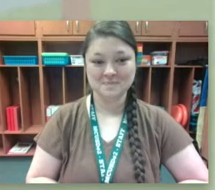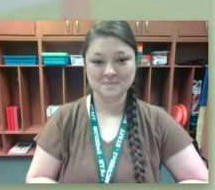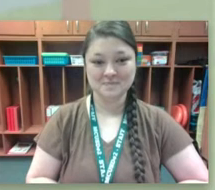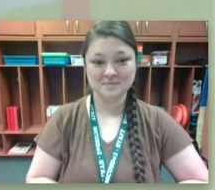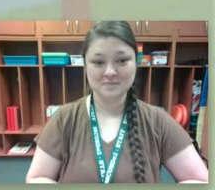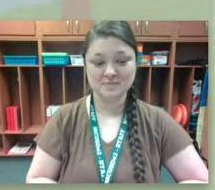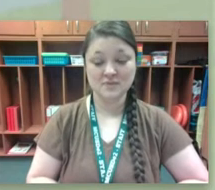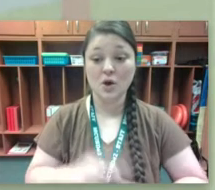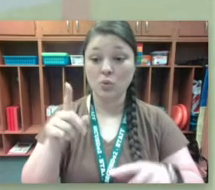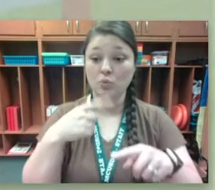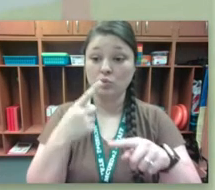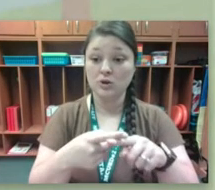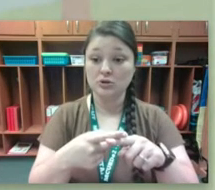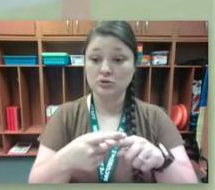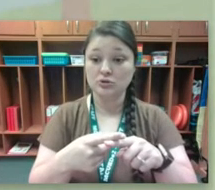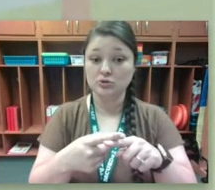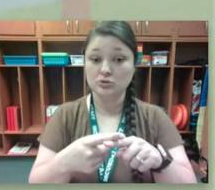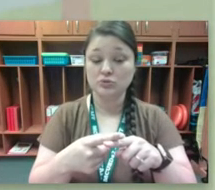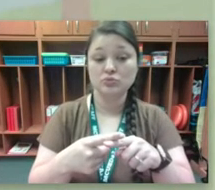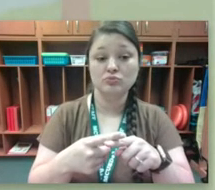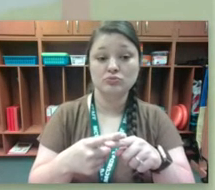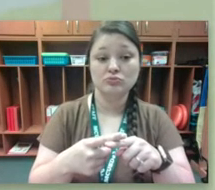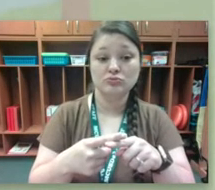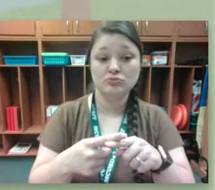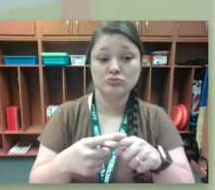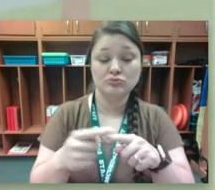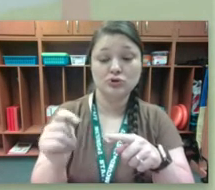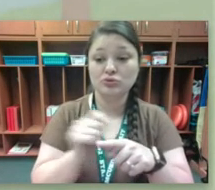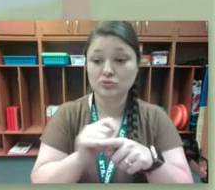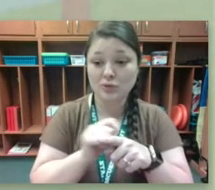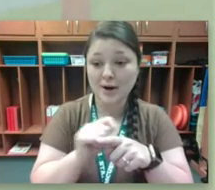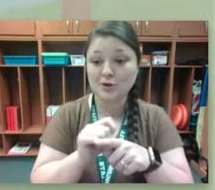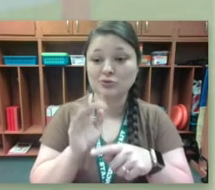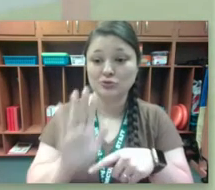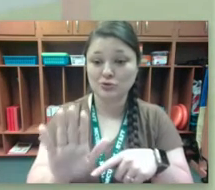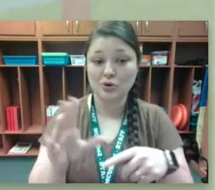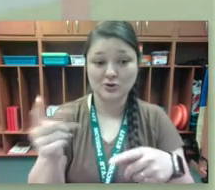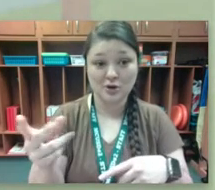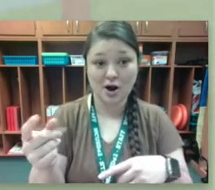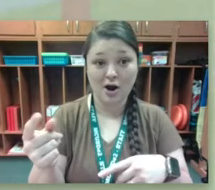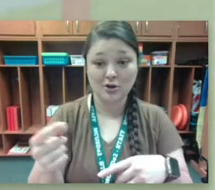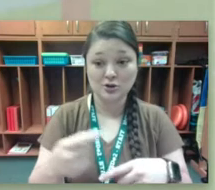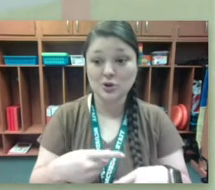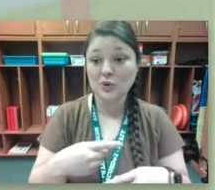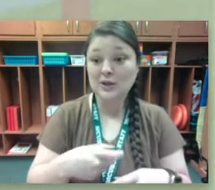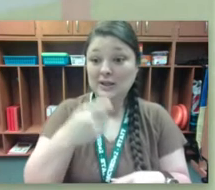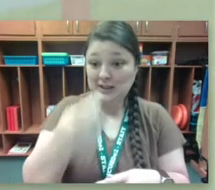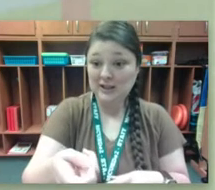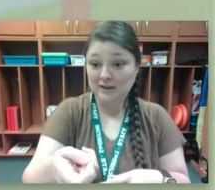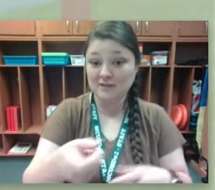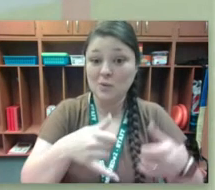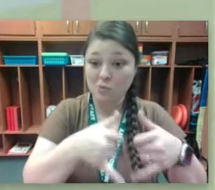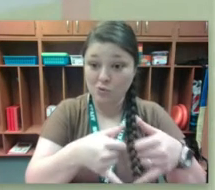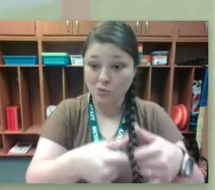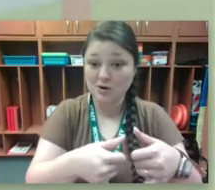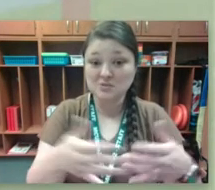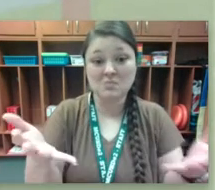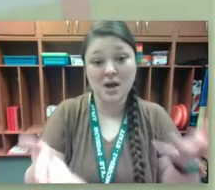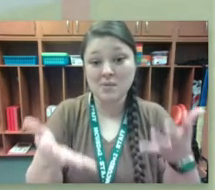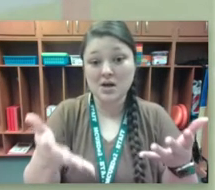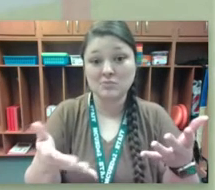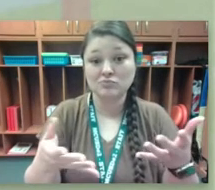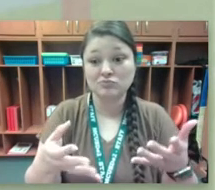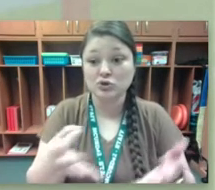When training your dog, you want to give him or her a positive reward when they correctly do what you want them to do. Rewards can be